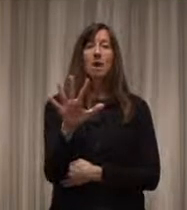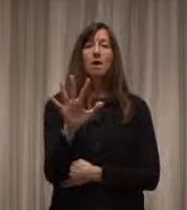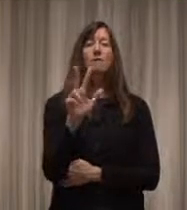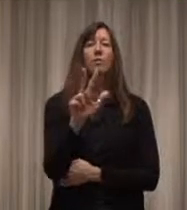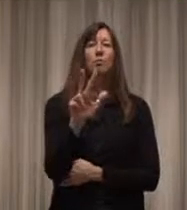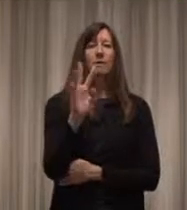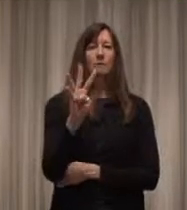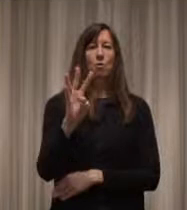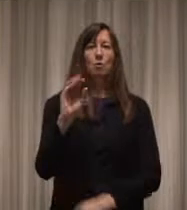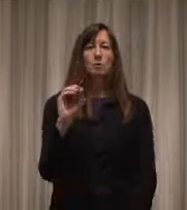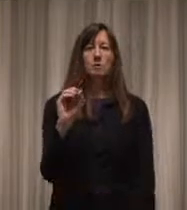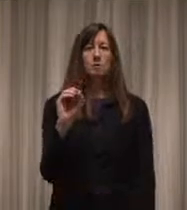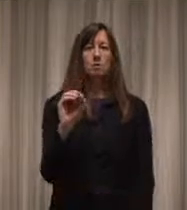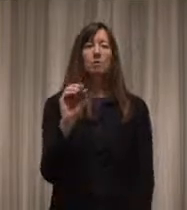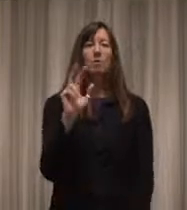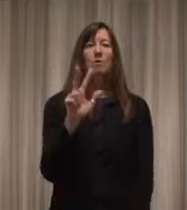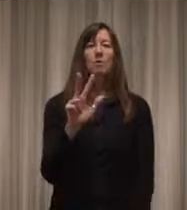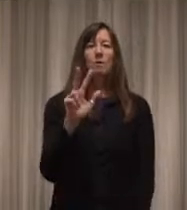845-340-3456. So if you